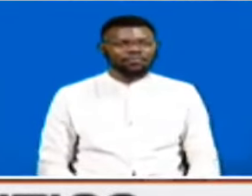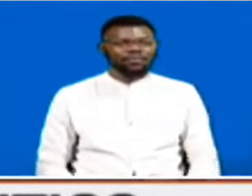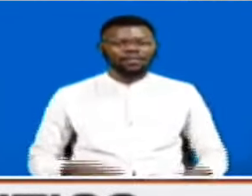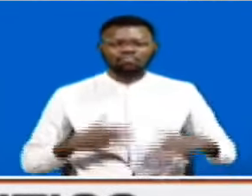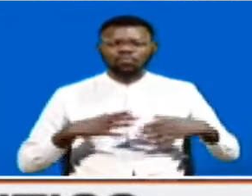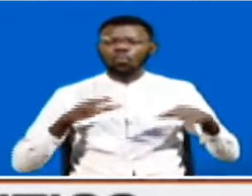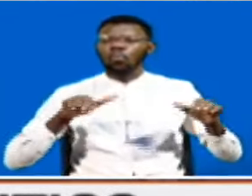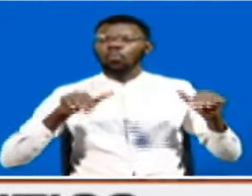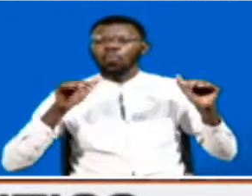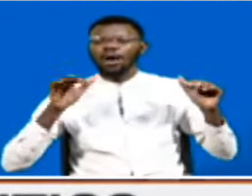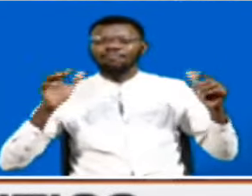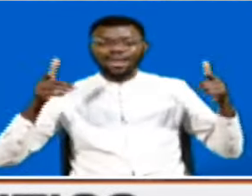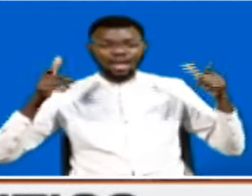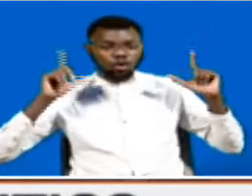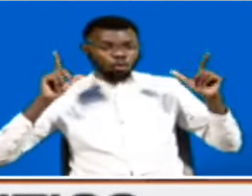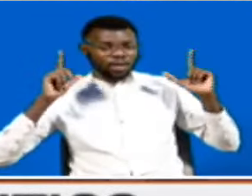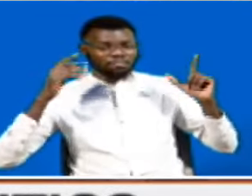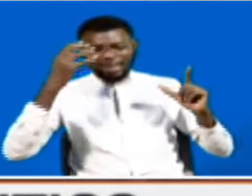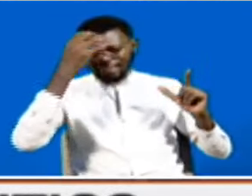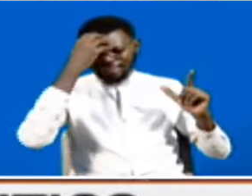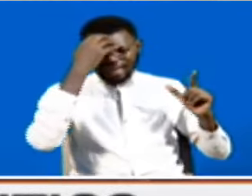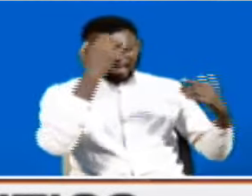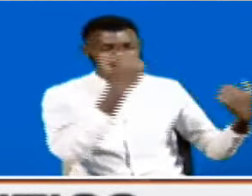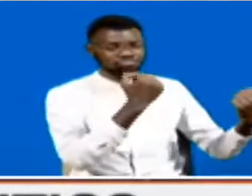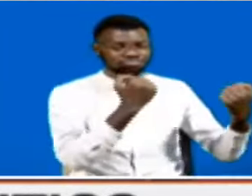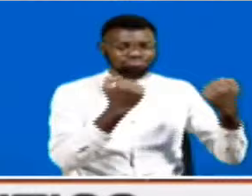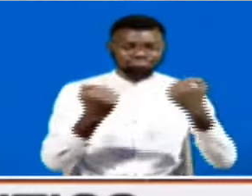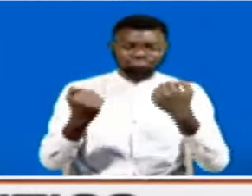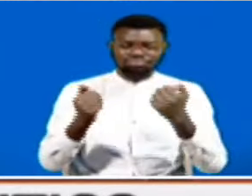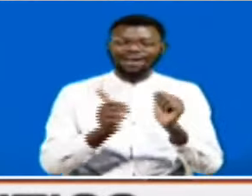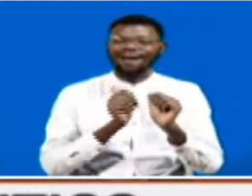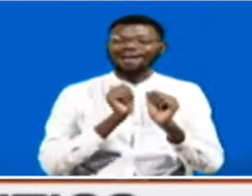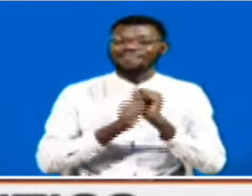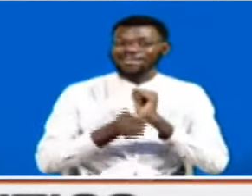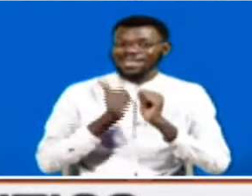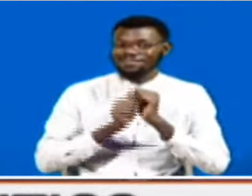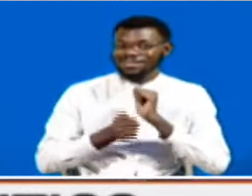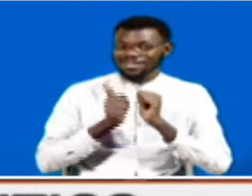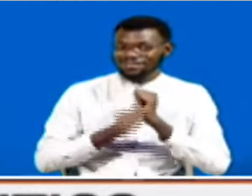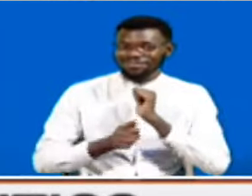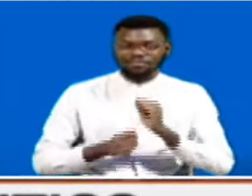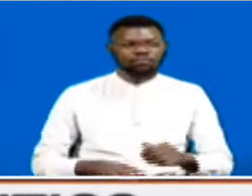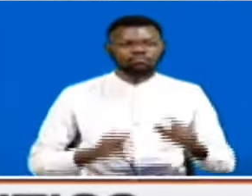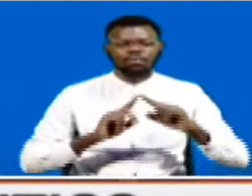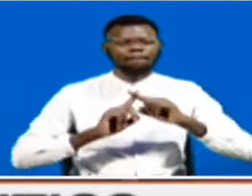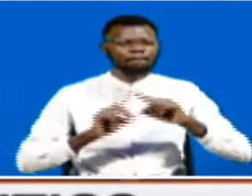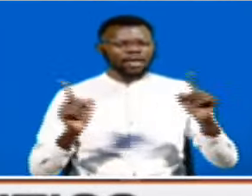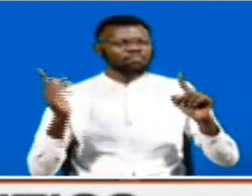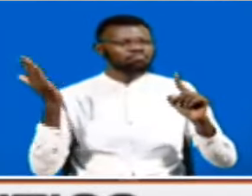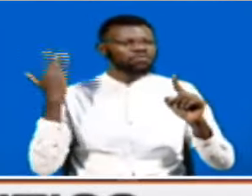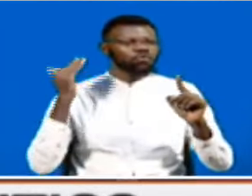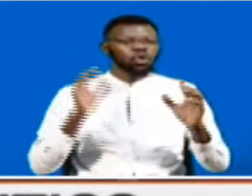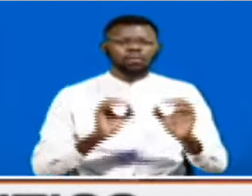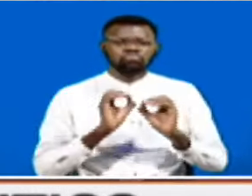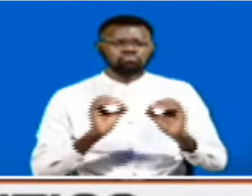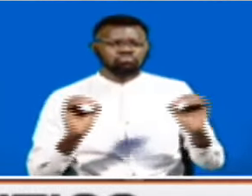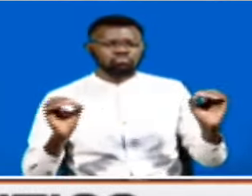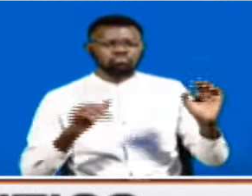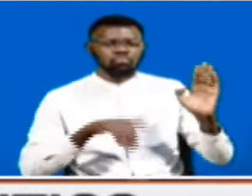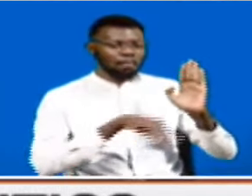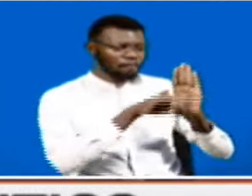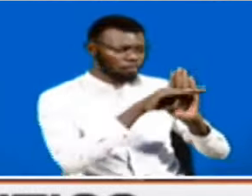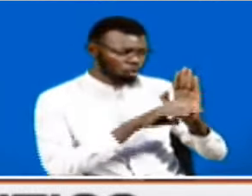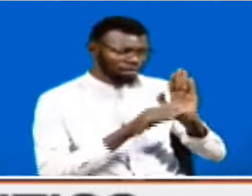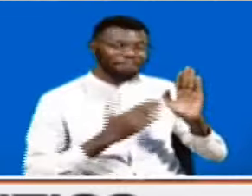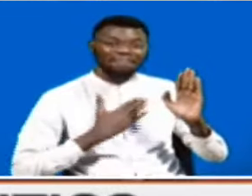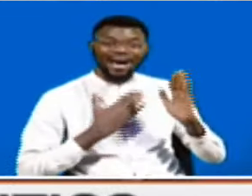lorries from Kitale to bring maize. Mm-hmm. When I was there, that thing was never there again, mm-hmm. because of the programs I came up